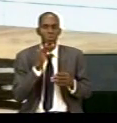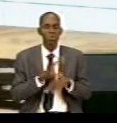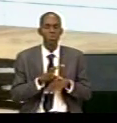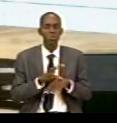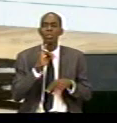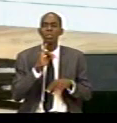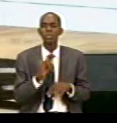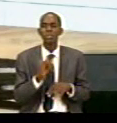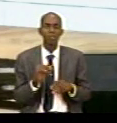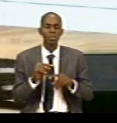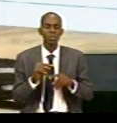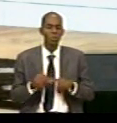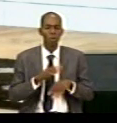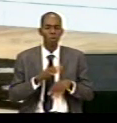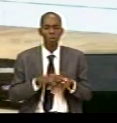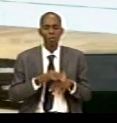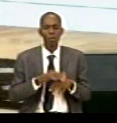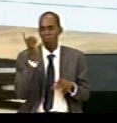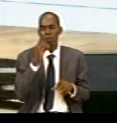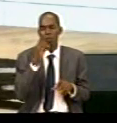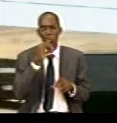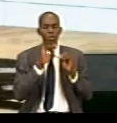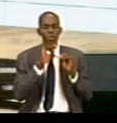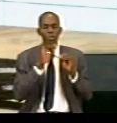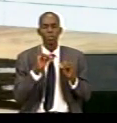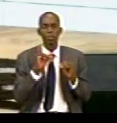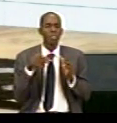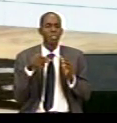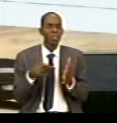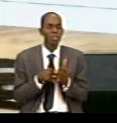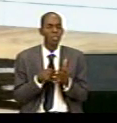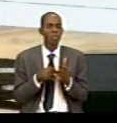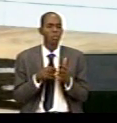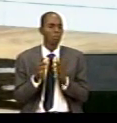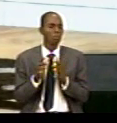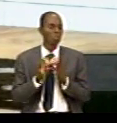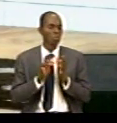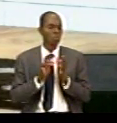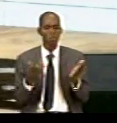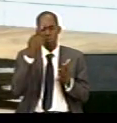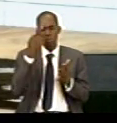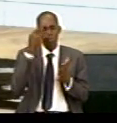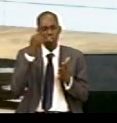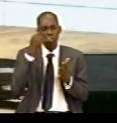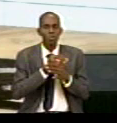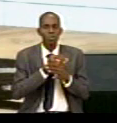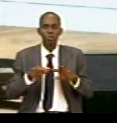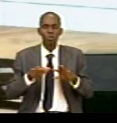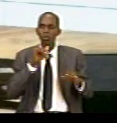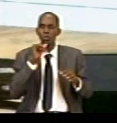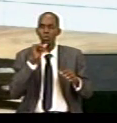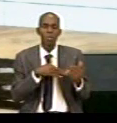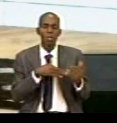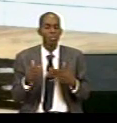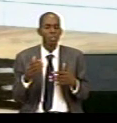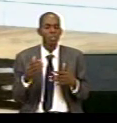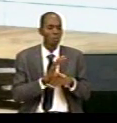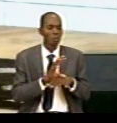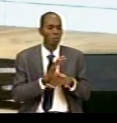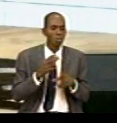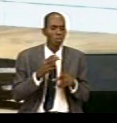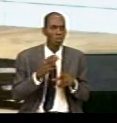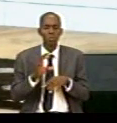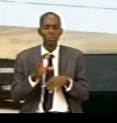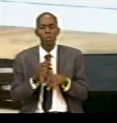the church is in Bible-based doctrine, it doesn't matter. Church is church, and Christ is coming for the church. Christ